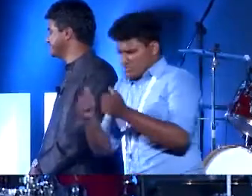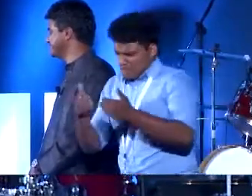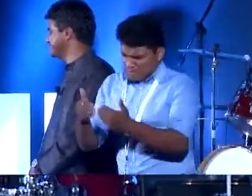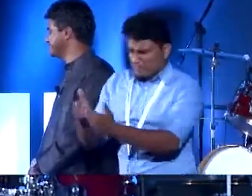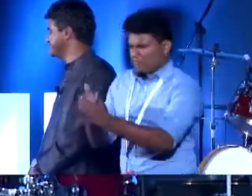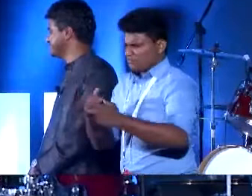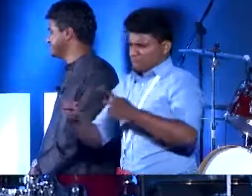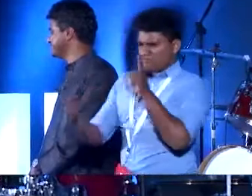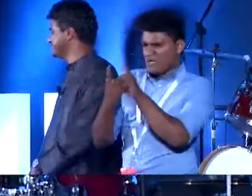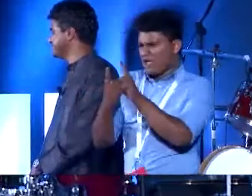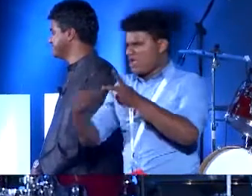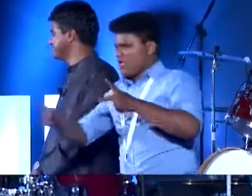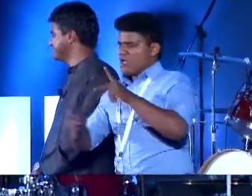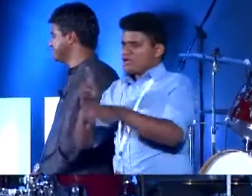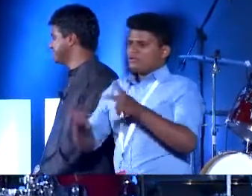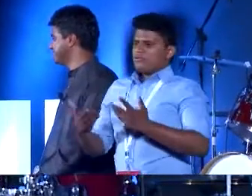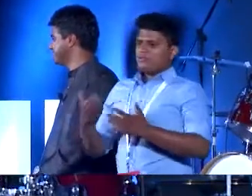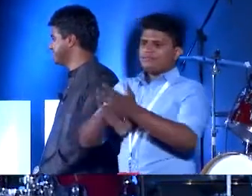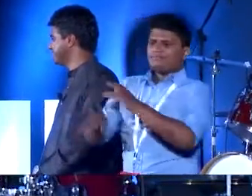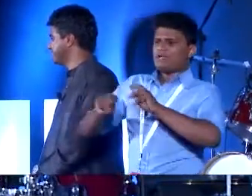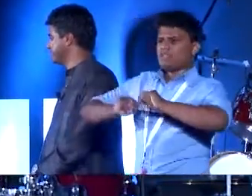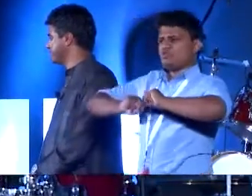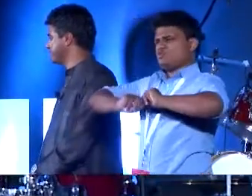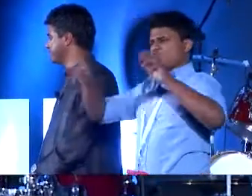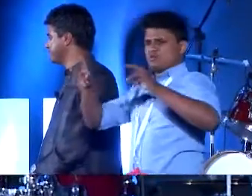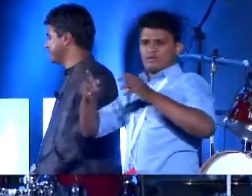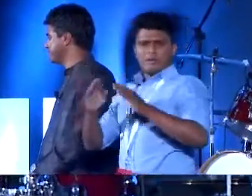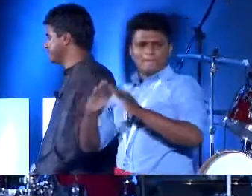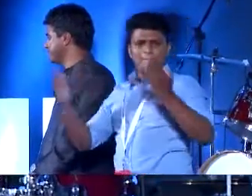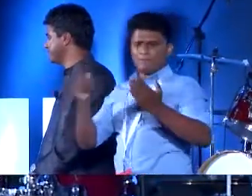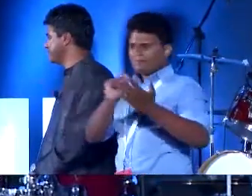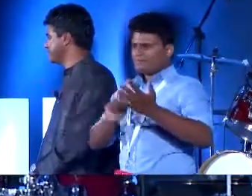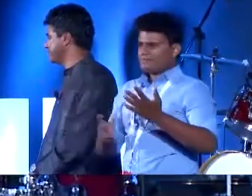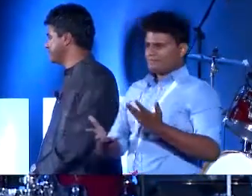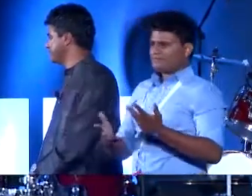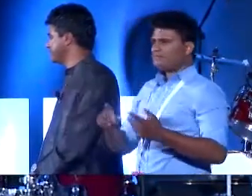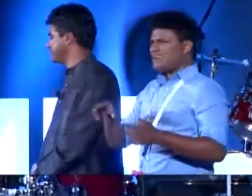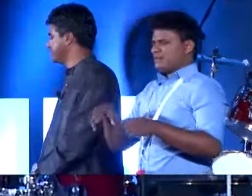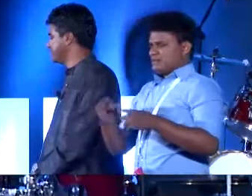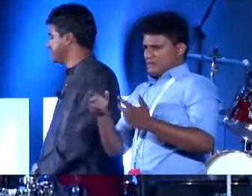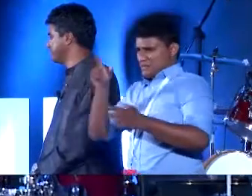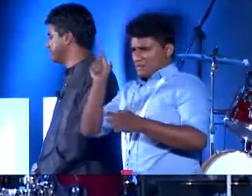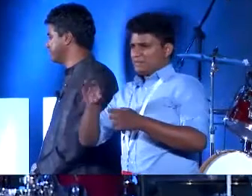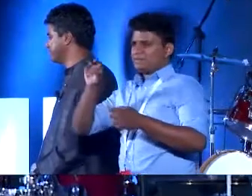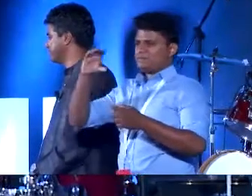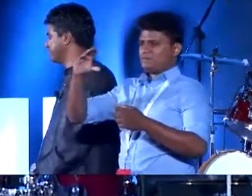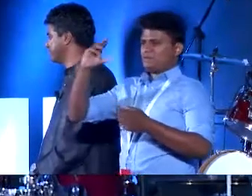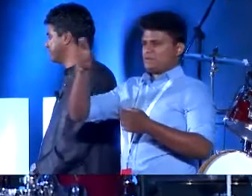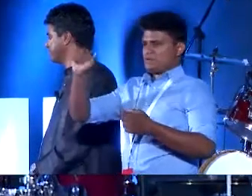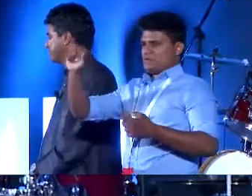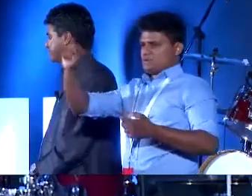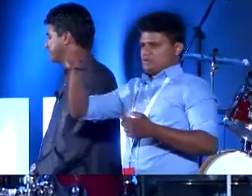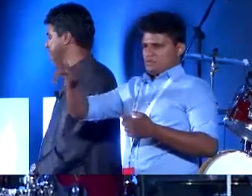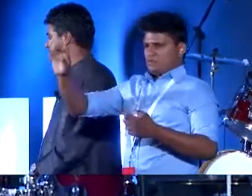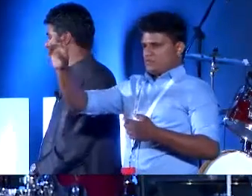I heard, what I read in newspaper. I think it was Mr. Chaturvedi. I don't know whether I'm getting his, I think it's